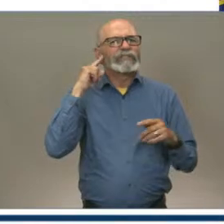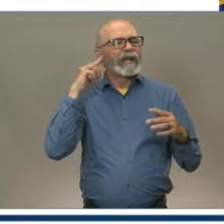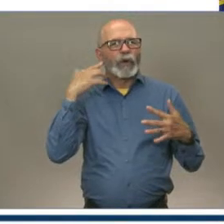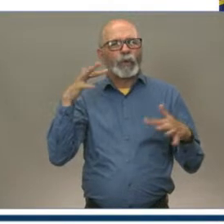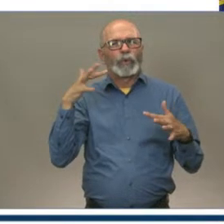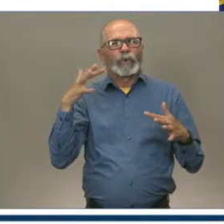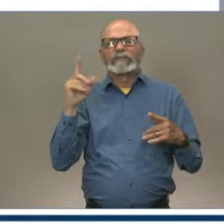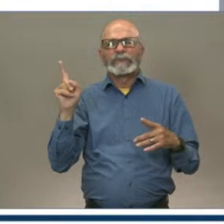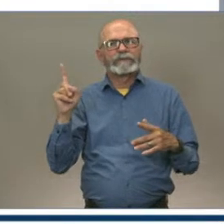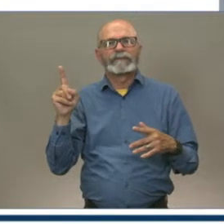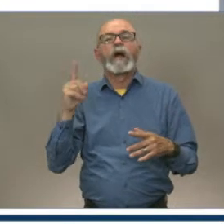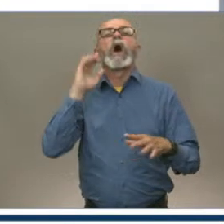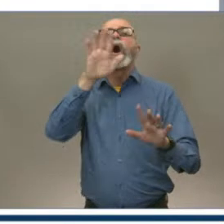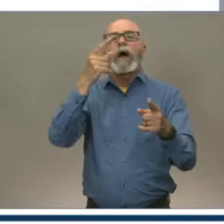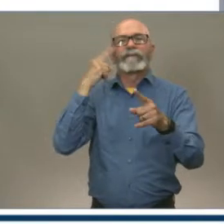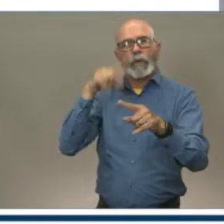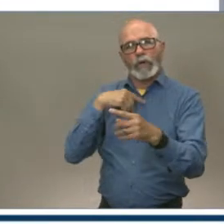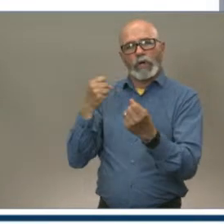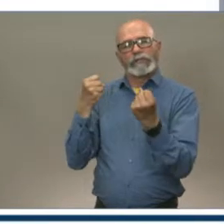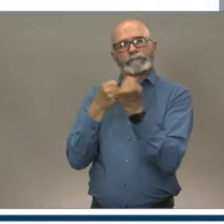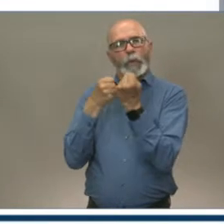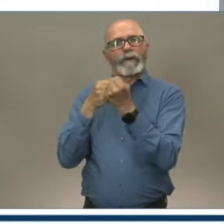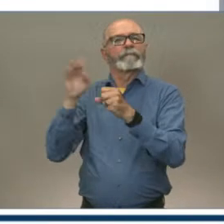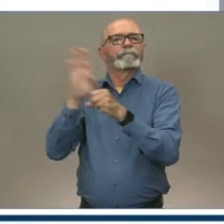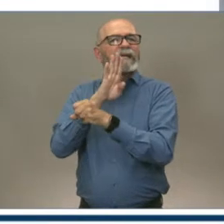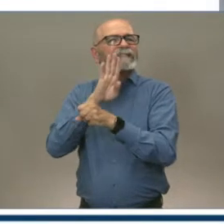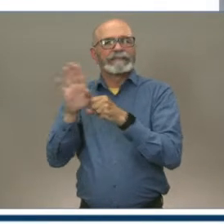businesses will be very similar to what we